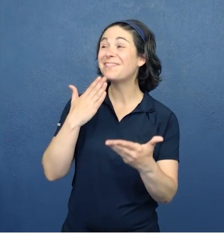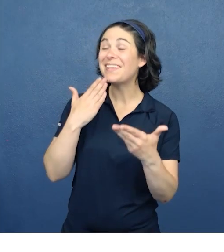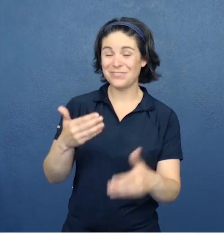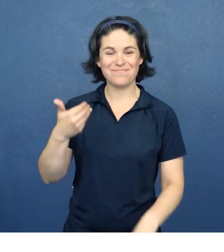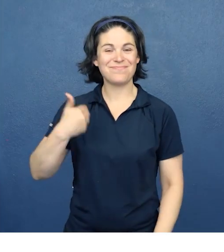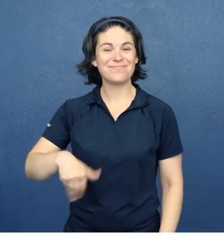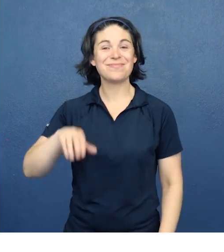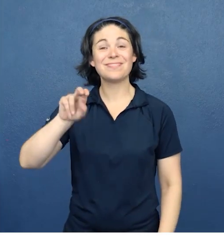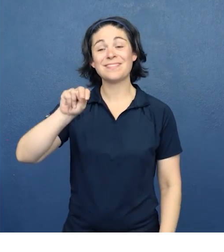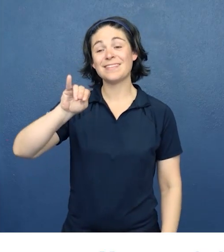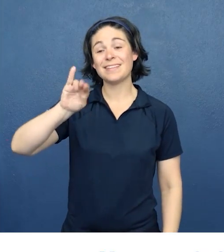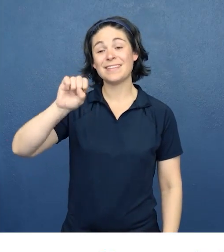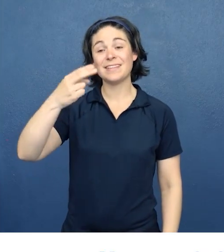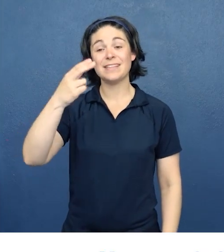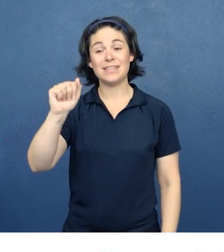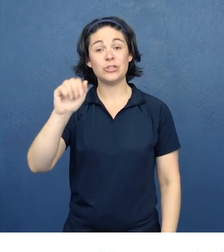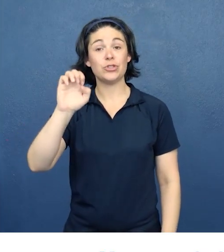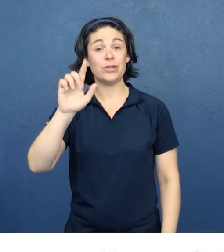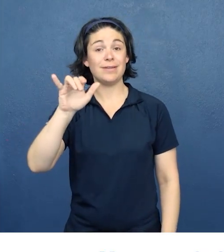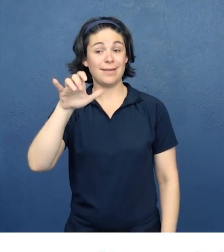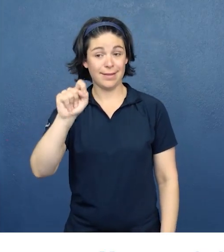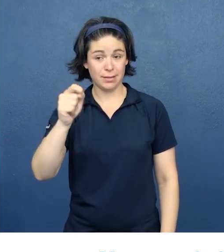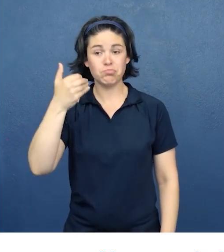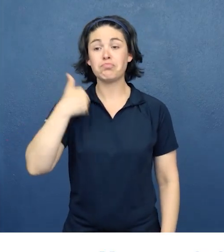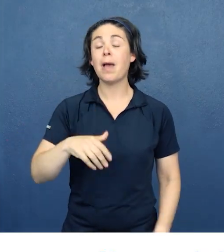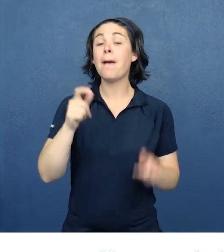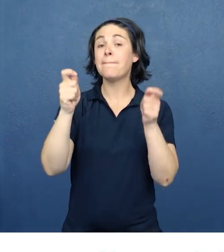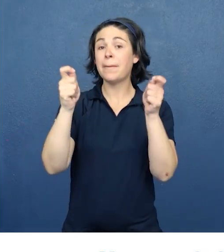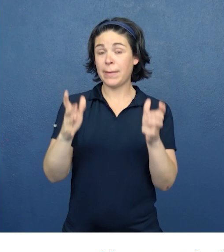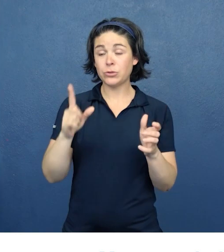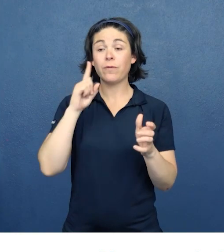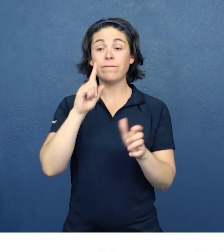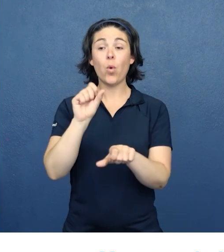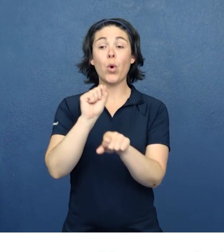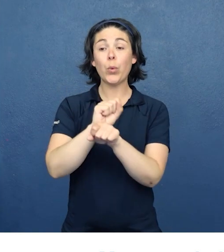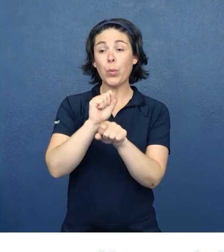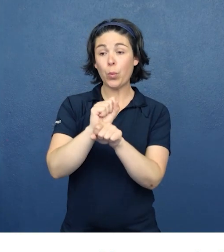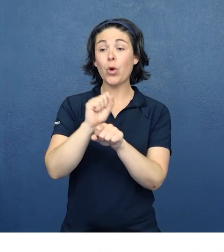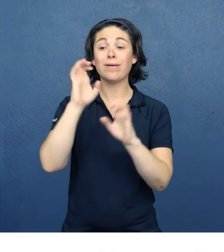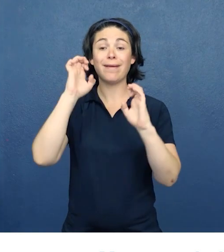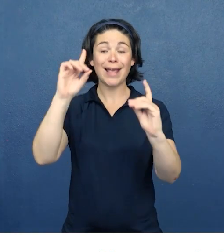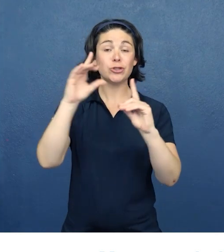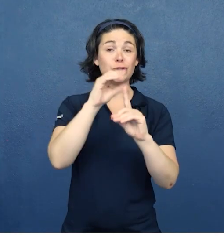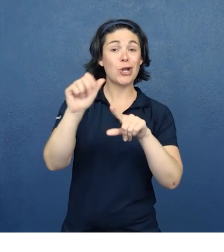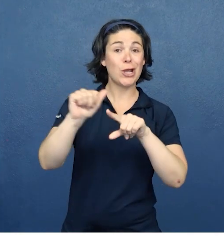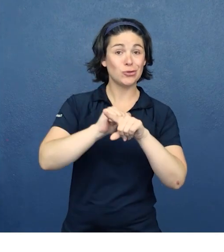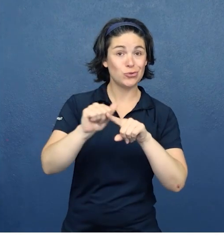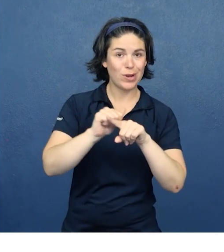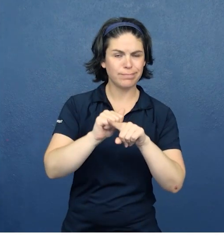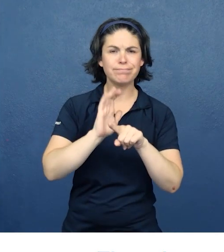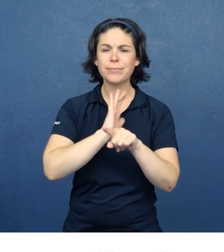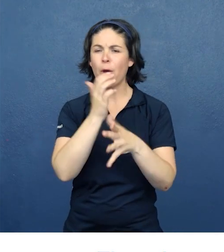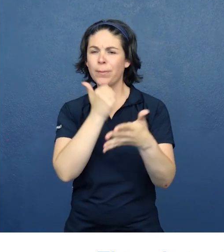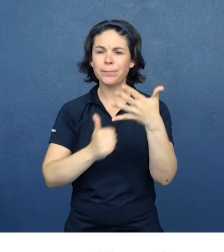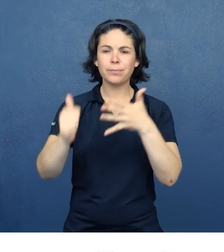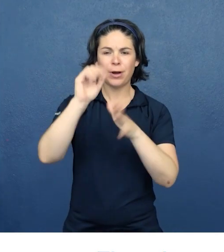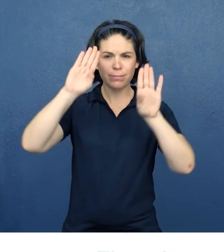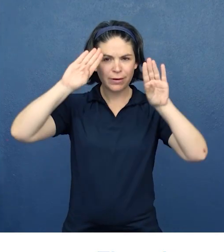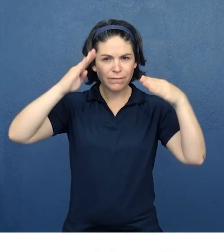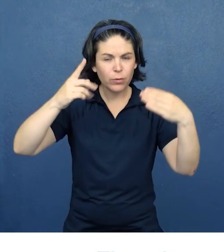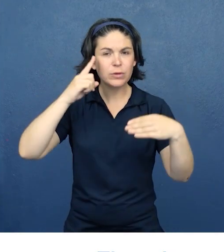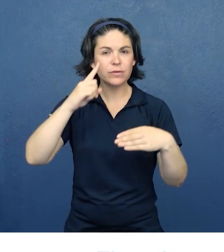Thank you, Leah. My name is Nisha Elliott, and I am the manager over workforce education and training. The primary